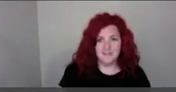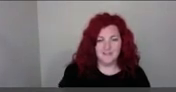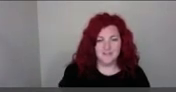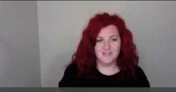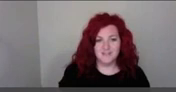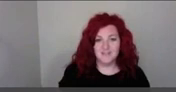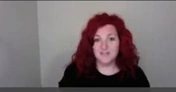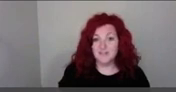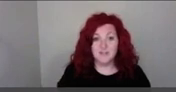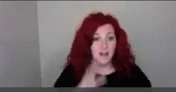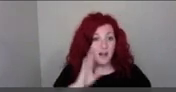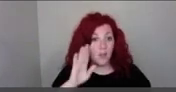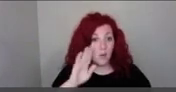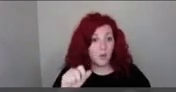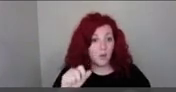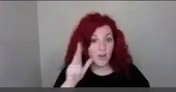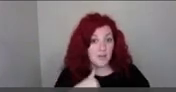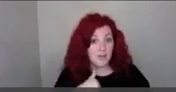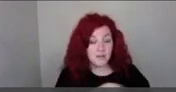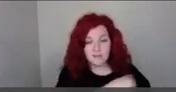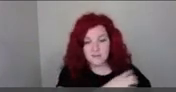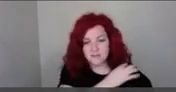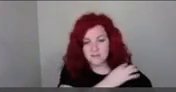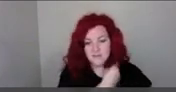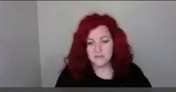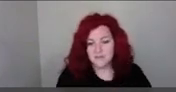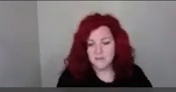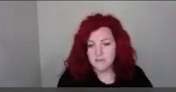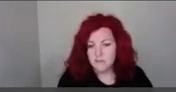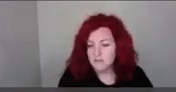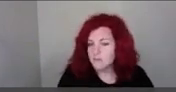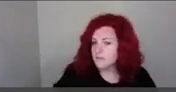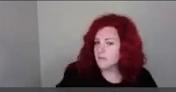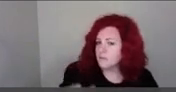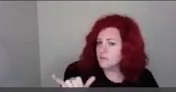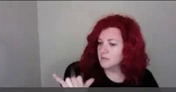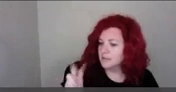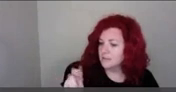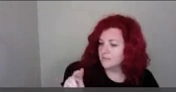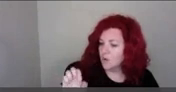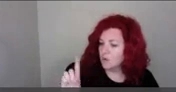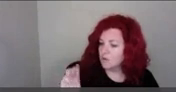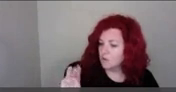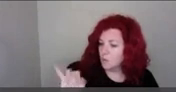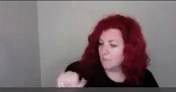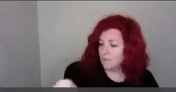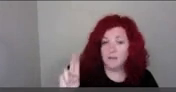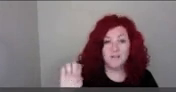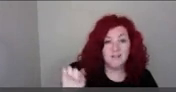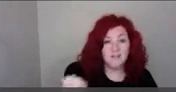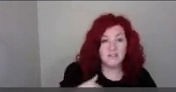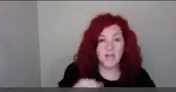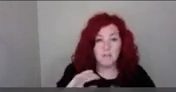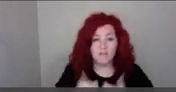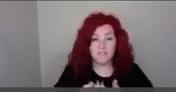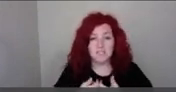Hello, can you hear me? Cool. So my name is Yvonne Dominguez, and I'm autistic,